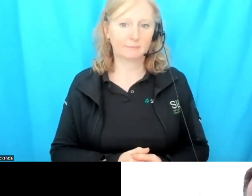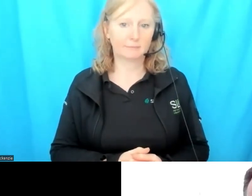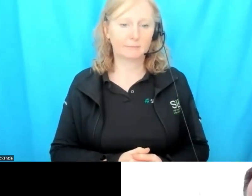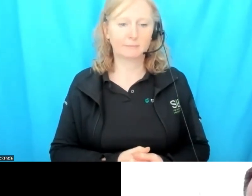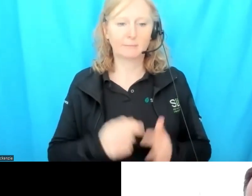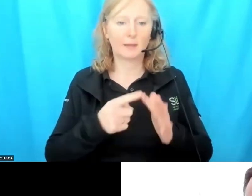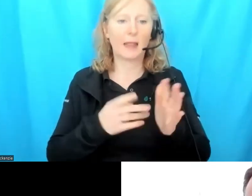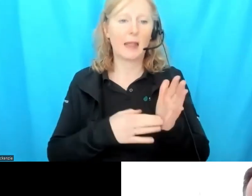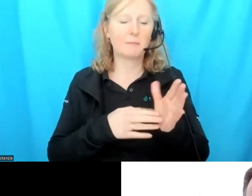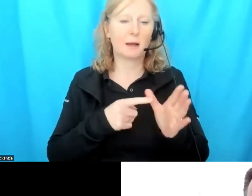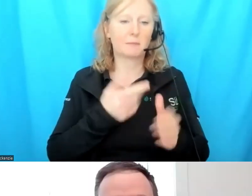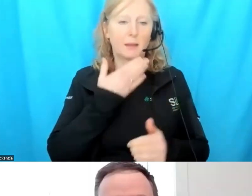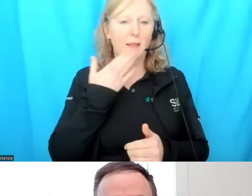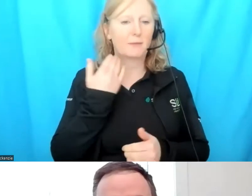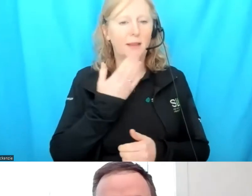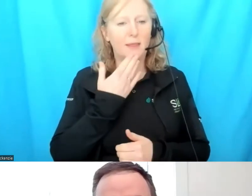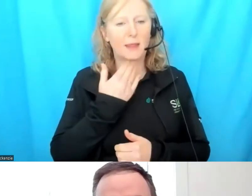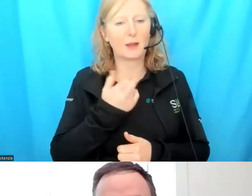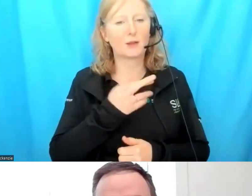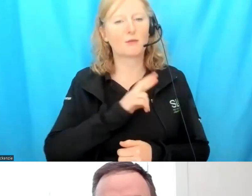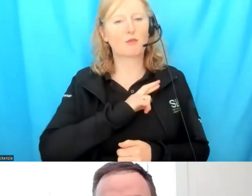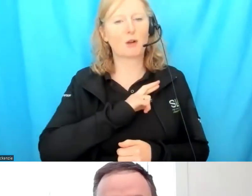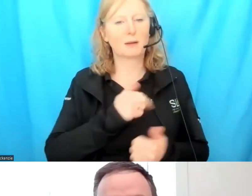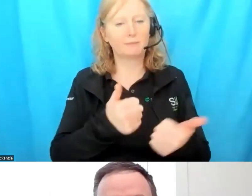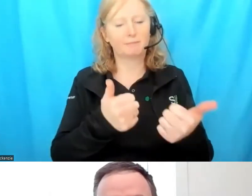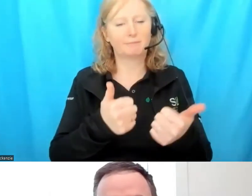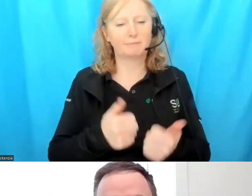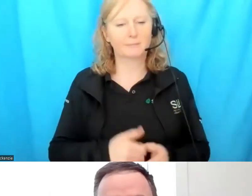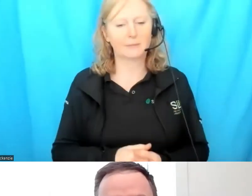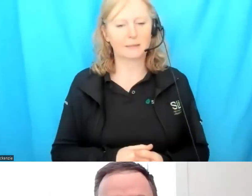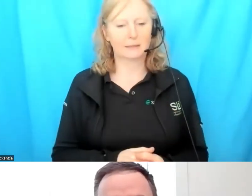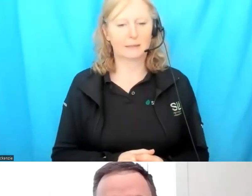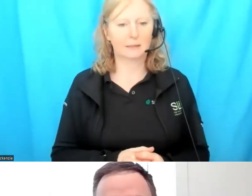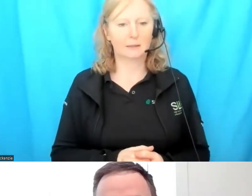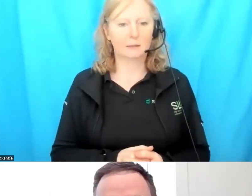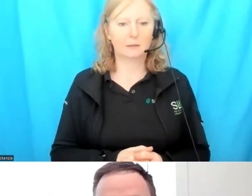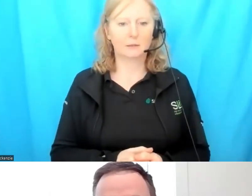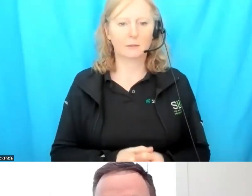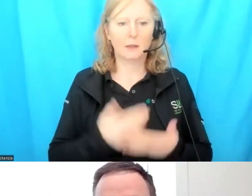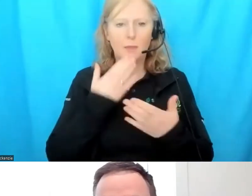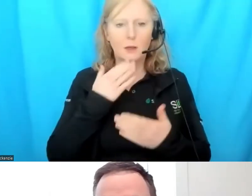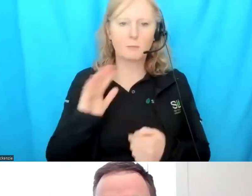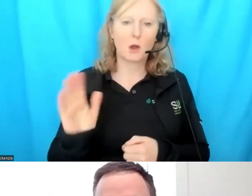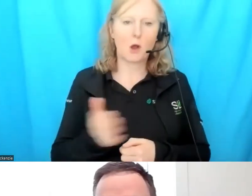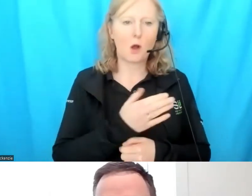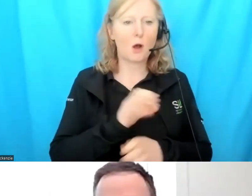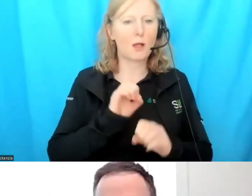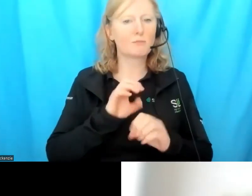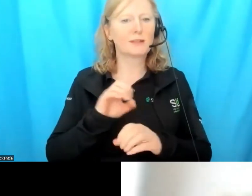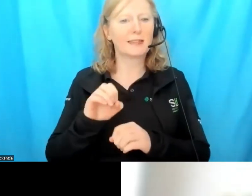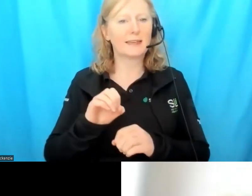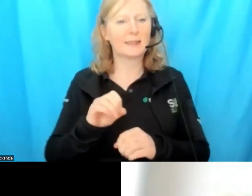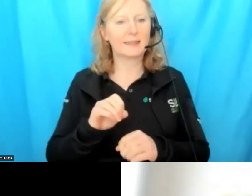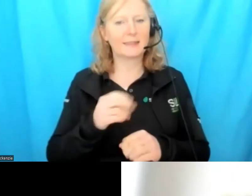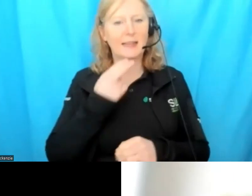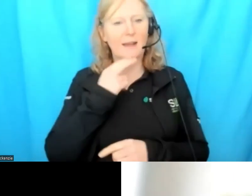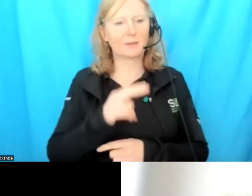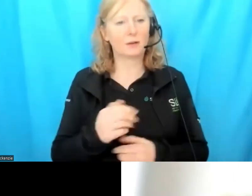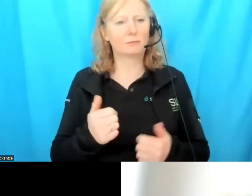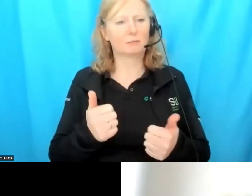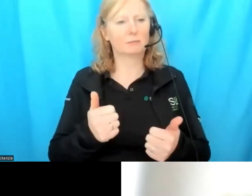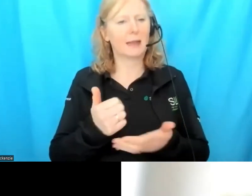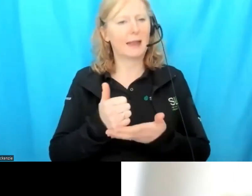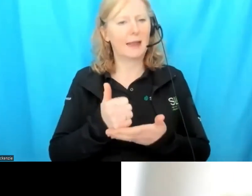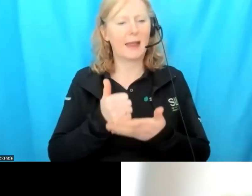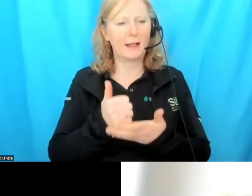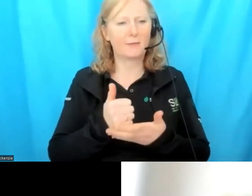Lovely, thanks Robert, that's great. Thank you to all of our presenters this afternoon for that really helpful overview